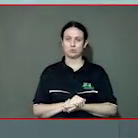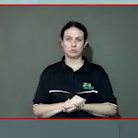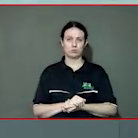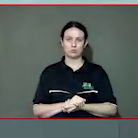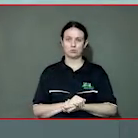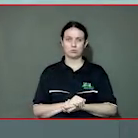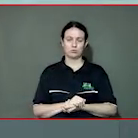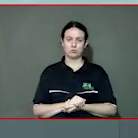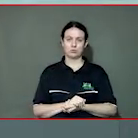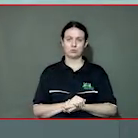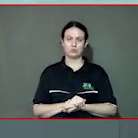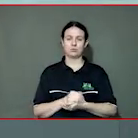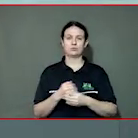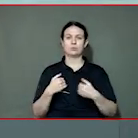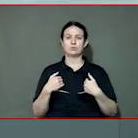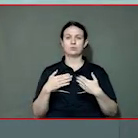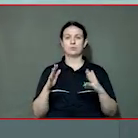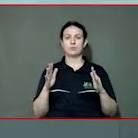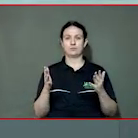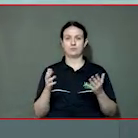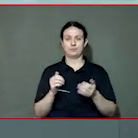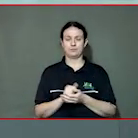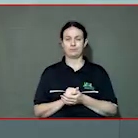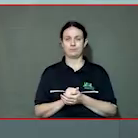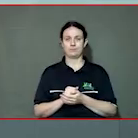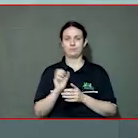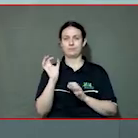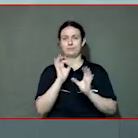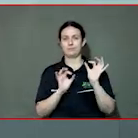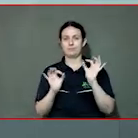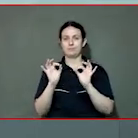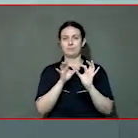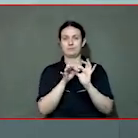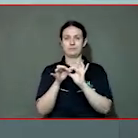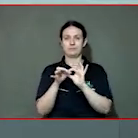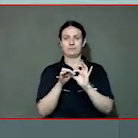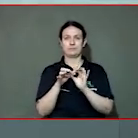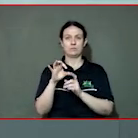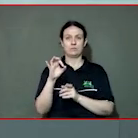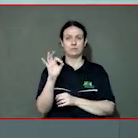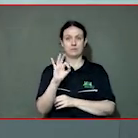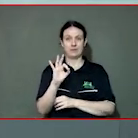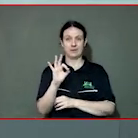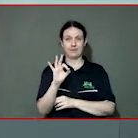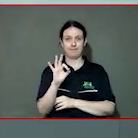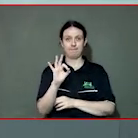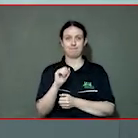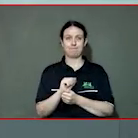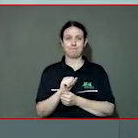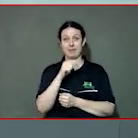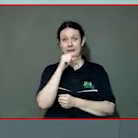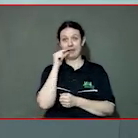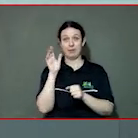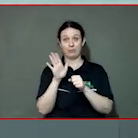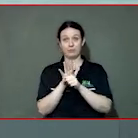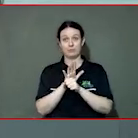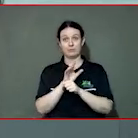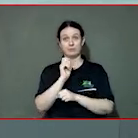So I'm going to say now the intermolecular forces, written out the whole word,